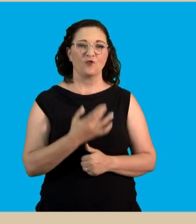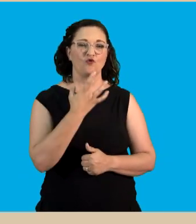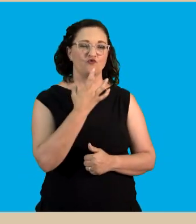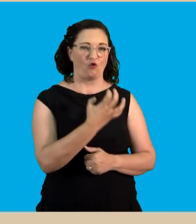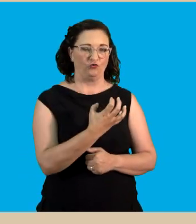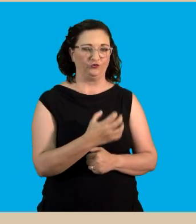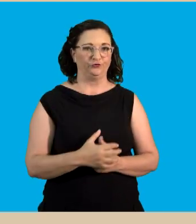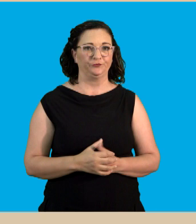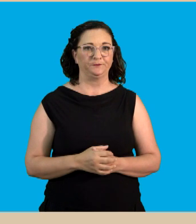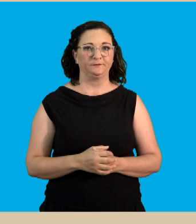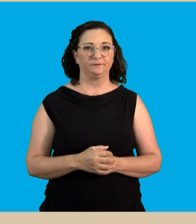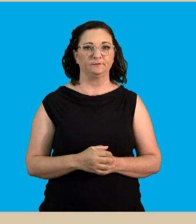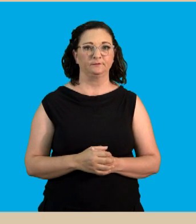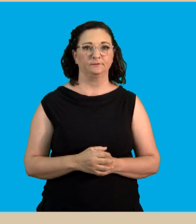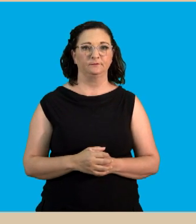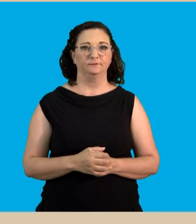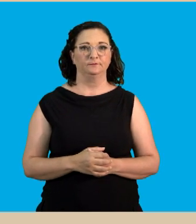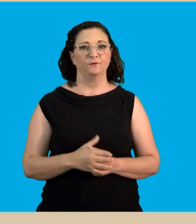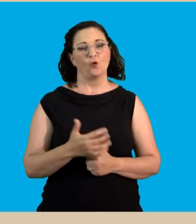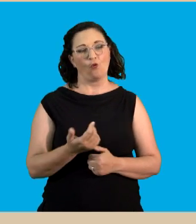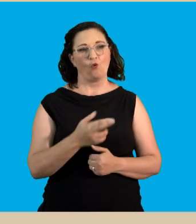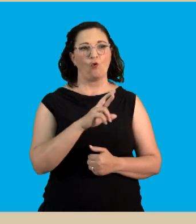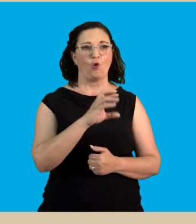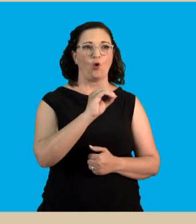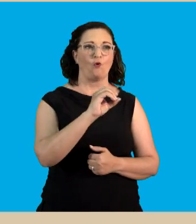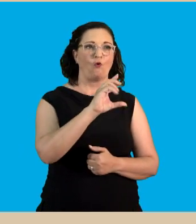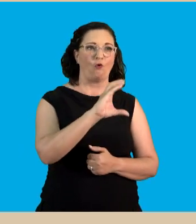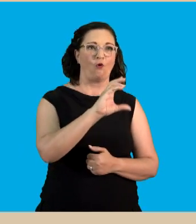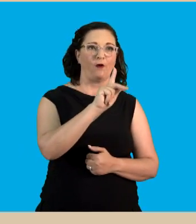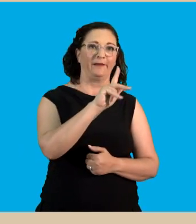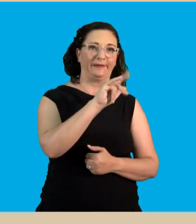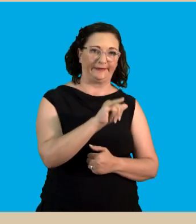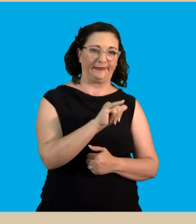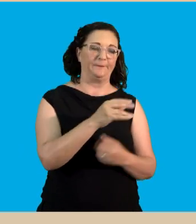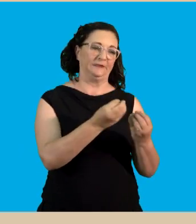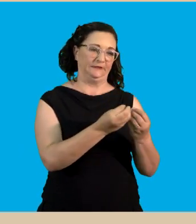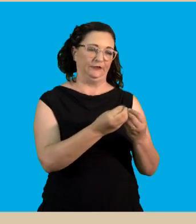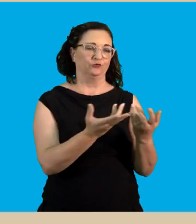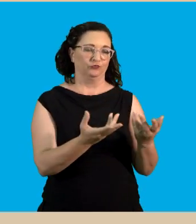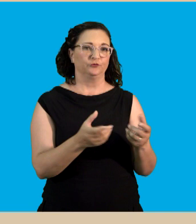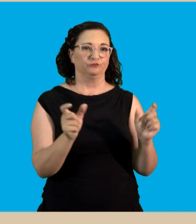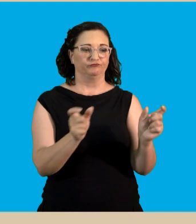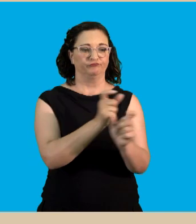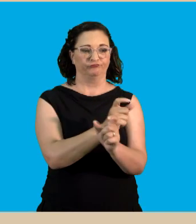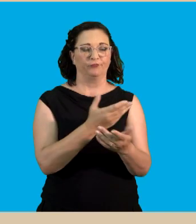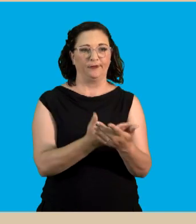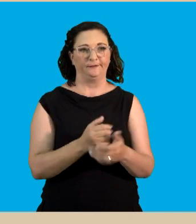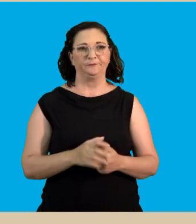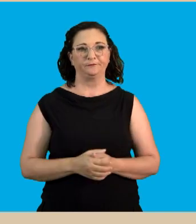of rocks, or we can say rocky materials. All right, and then the